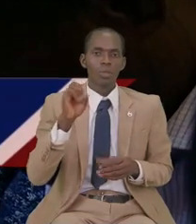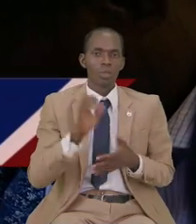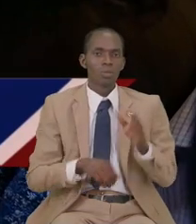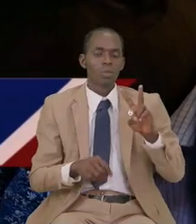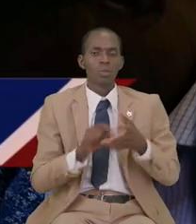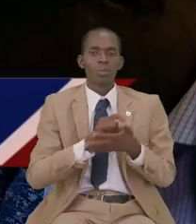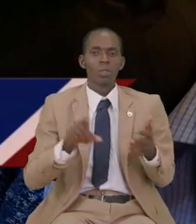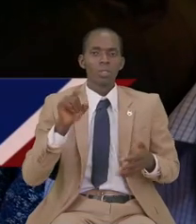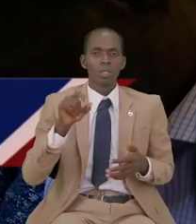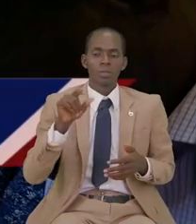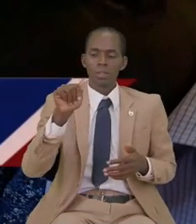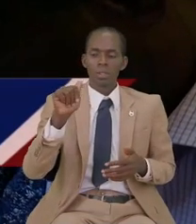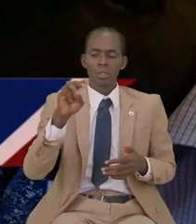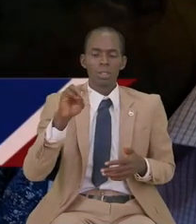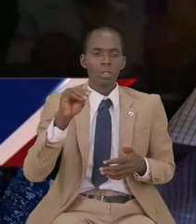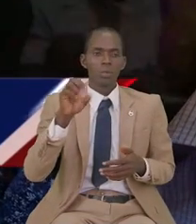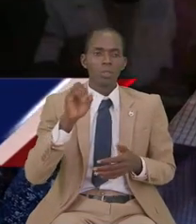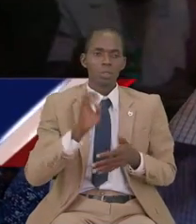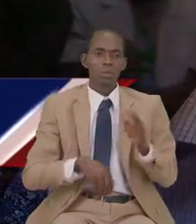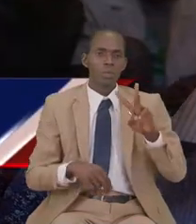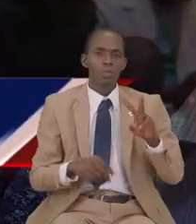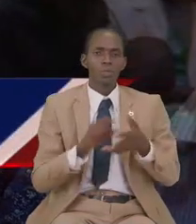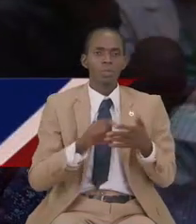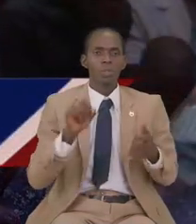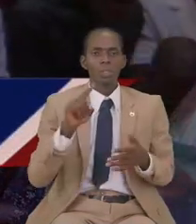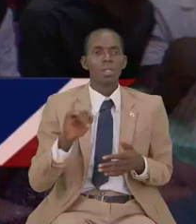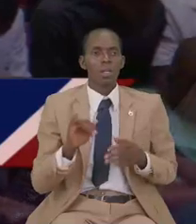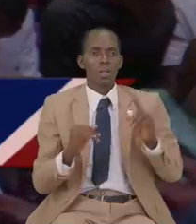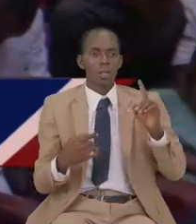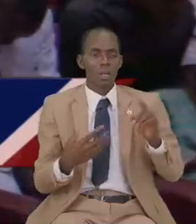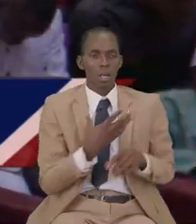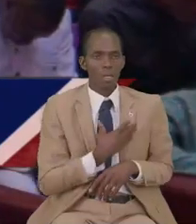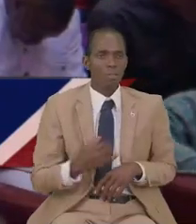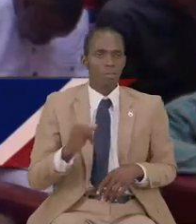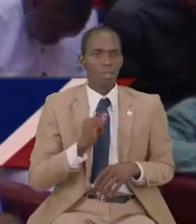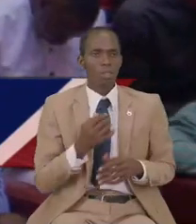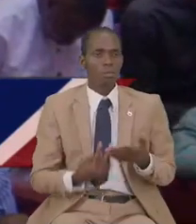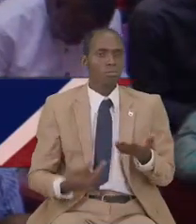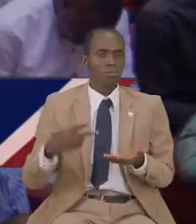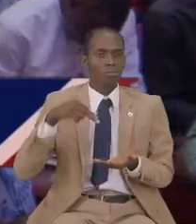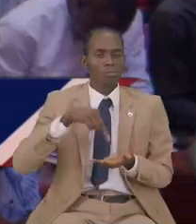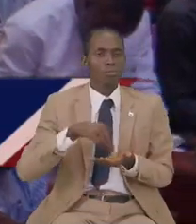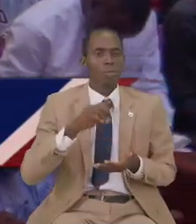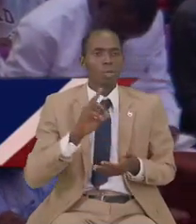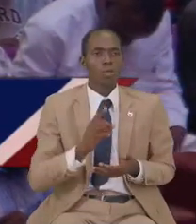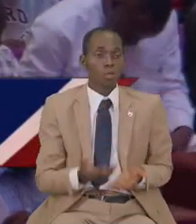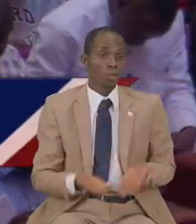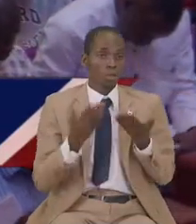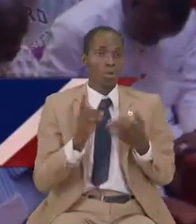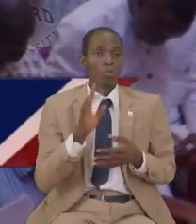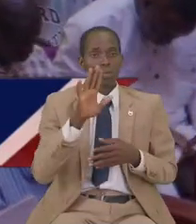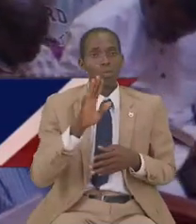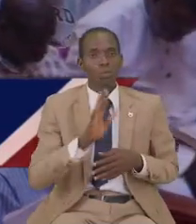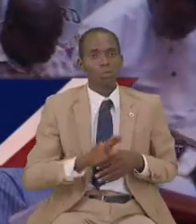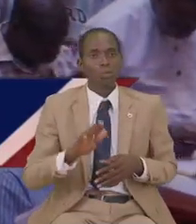I raised up your sons for prophets, and of your young men for